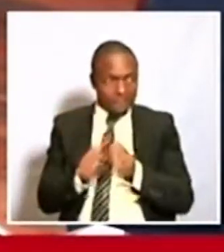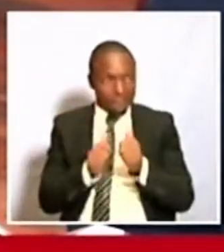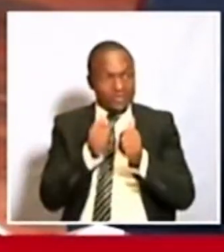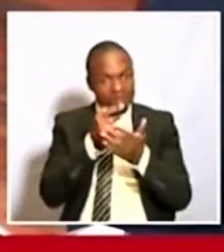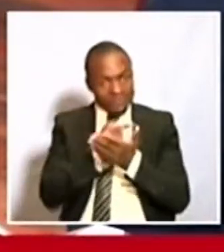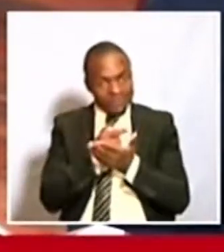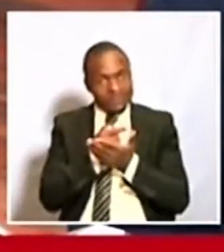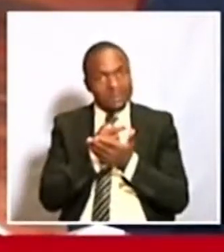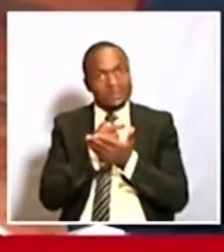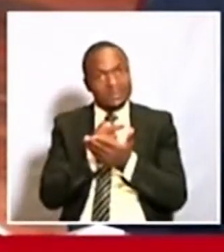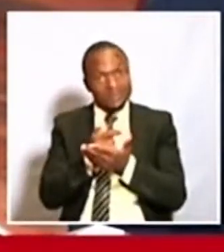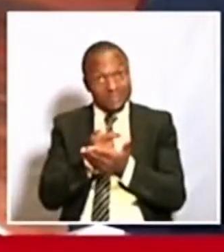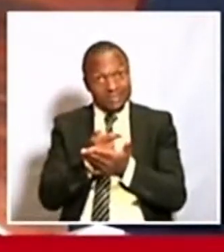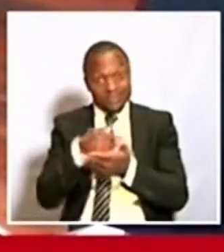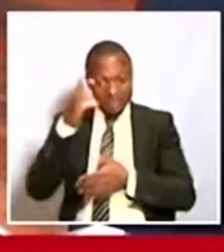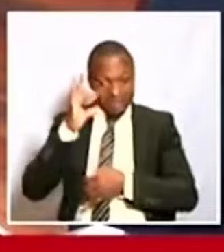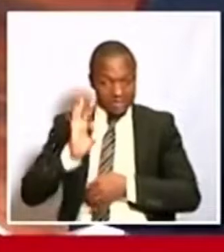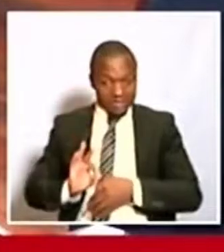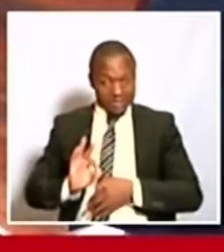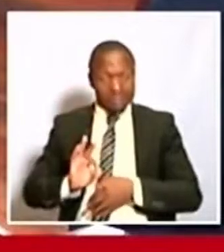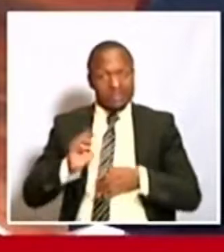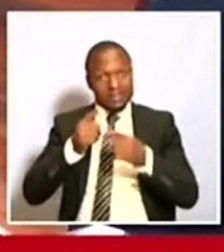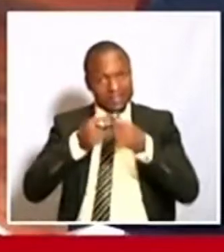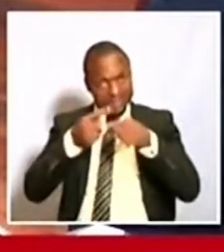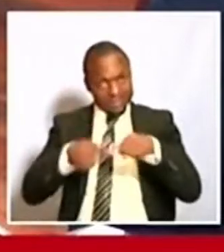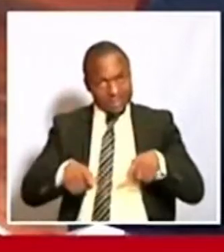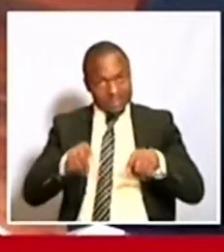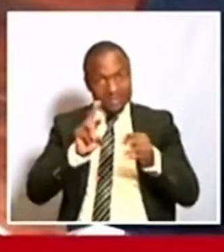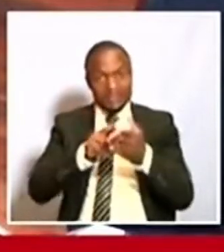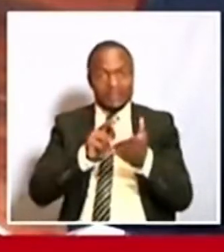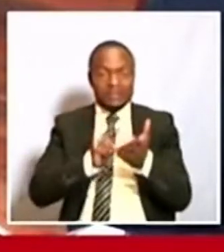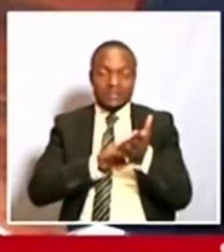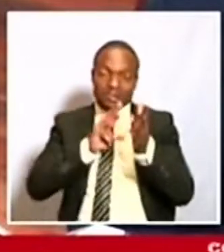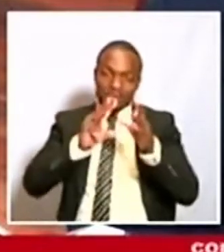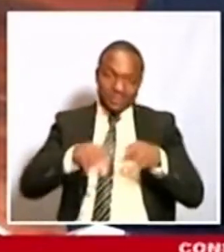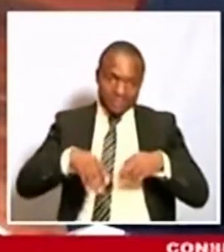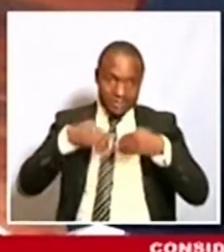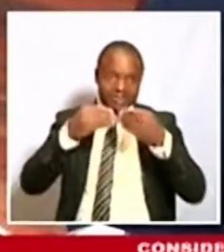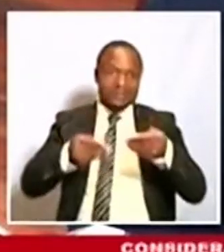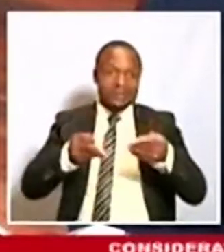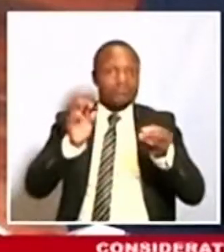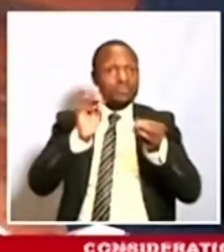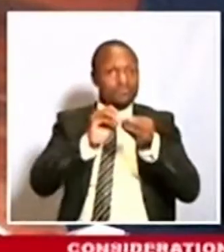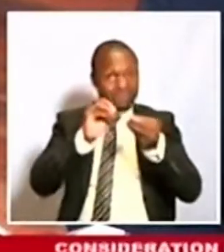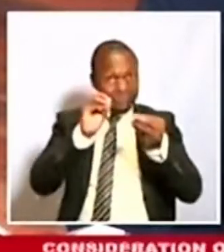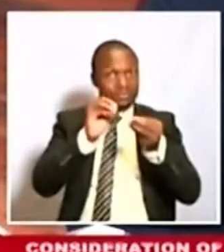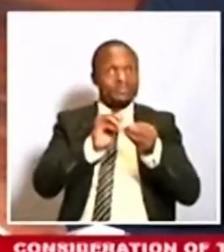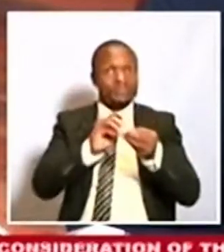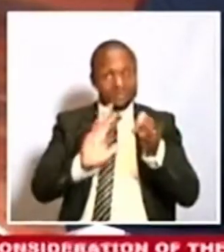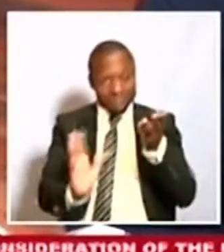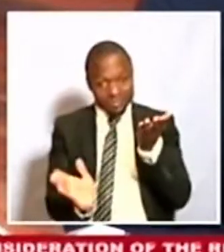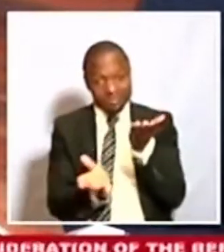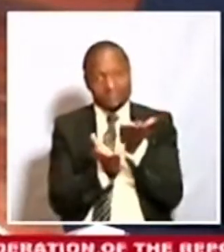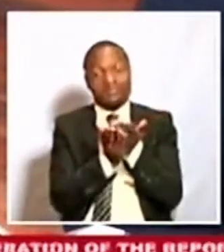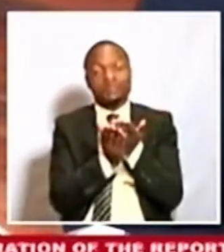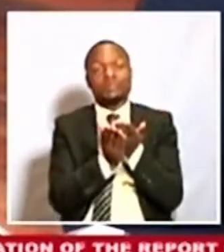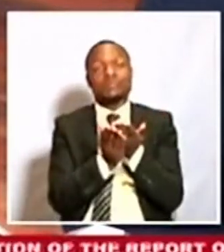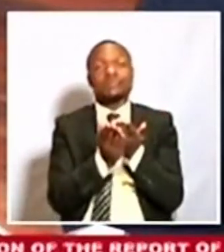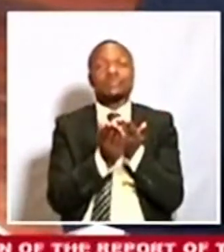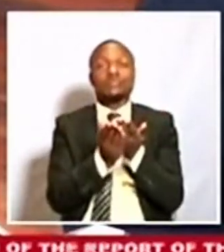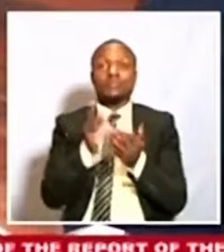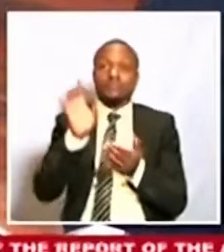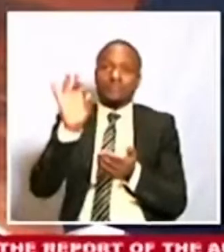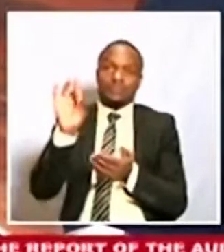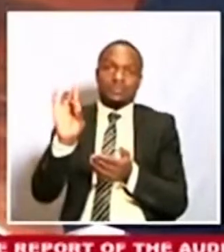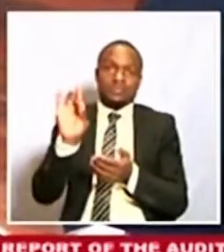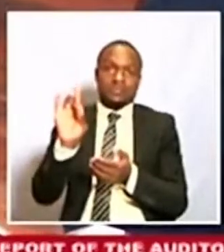beneficiaries are being undertaken and reports produced regularly as attached on Appendix